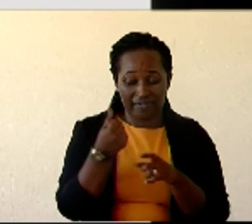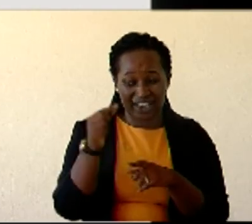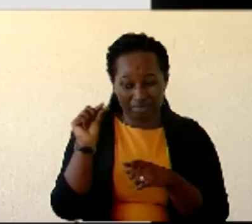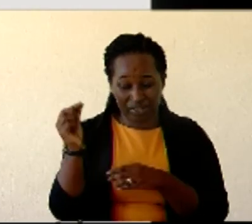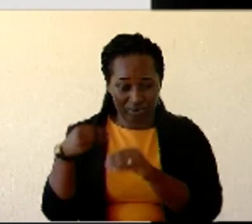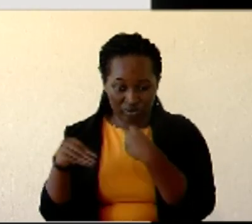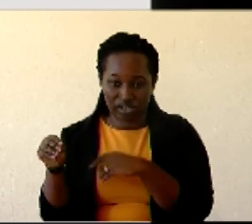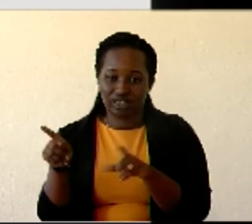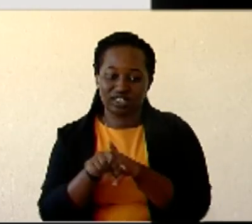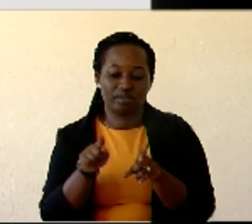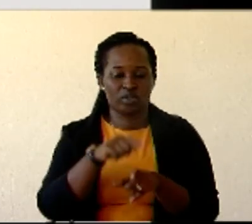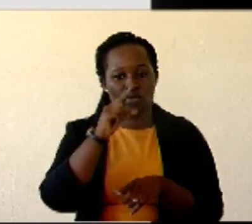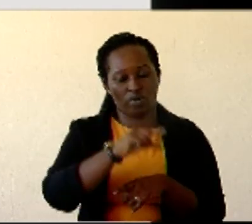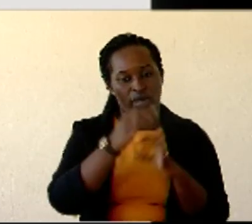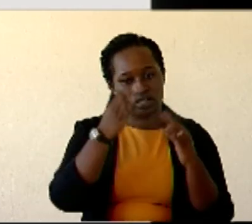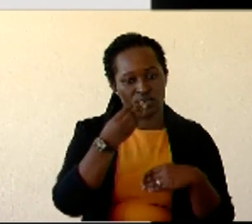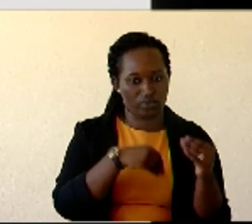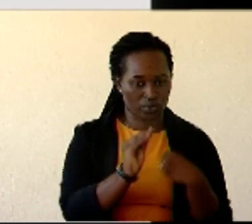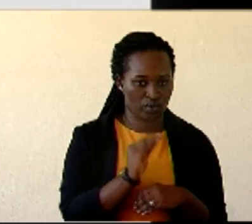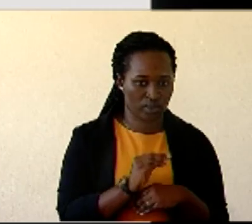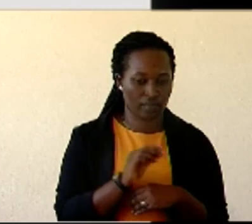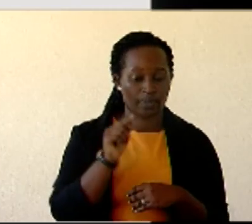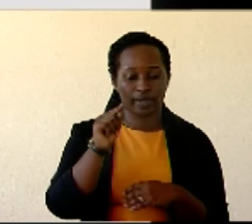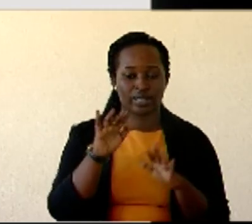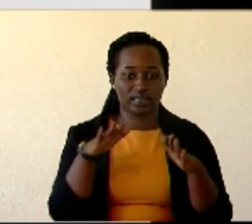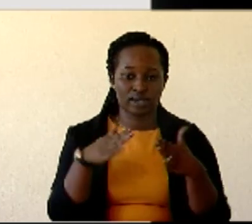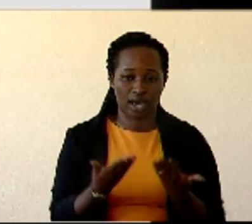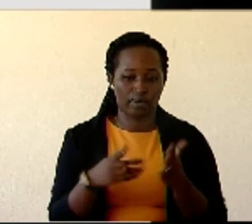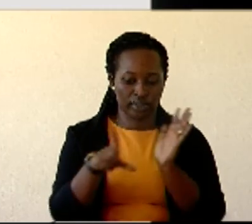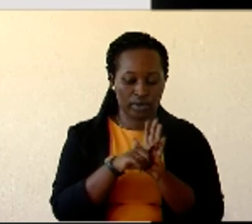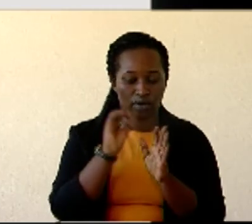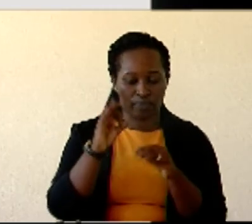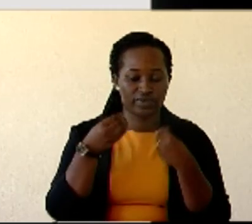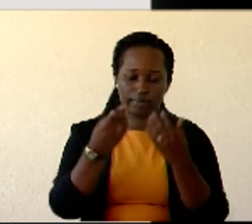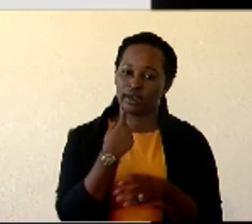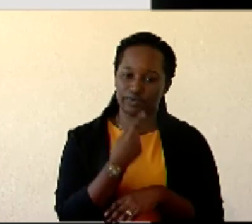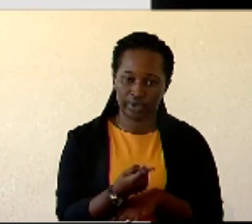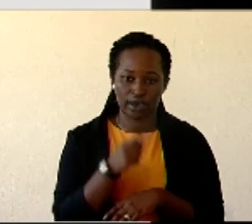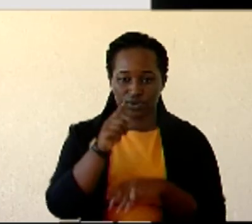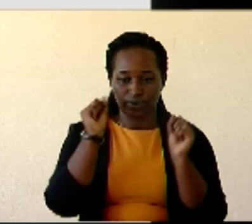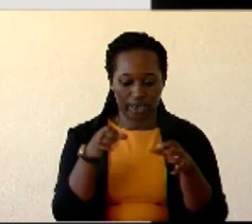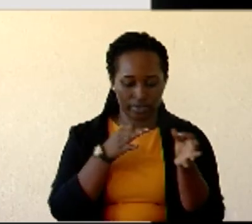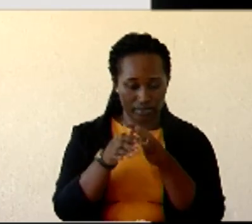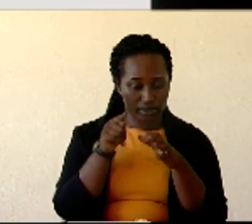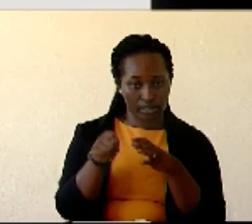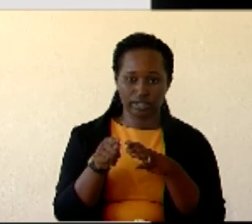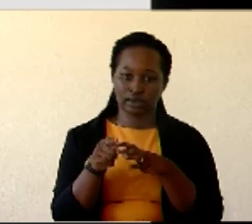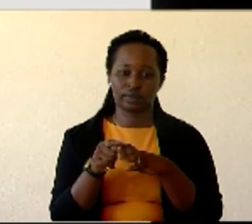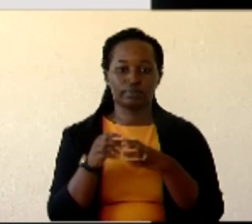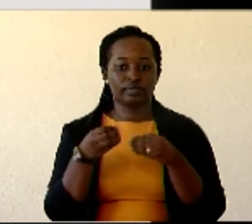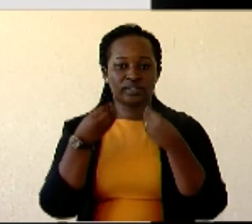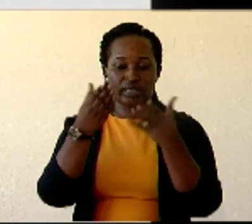the quantity supplied. So that is how the law of supply states. You can illustrate this on the